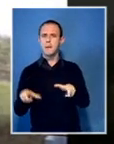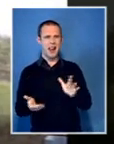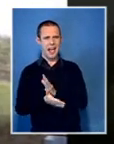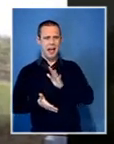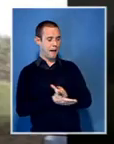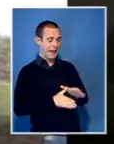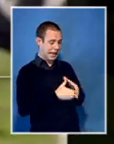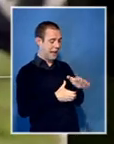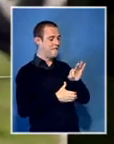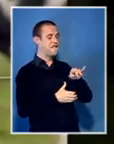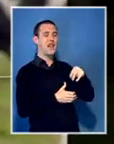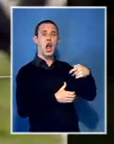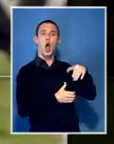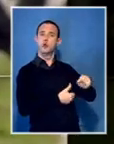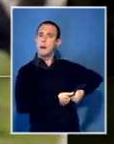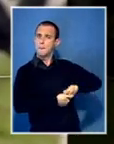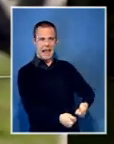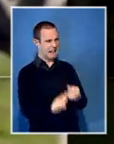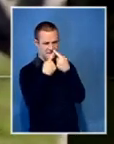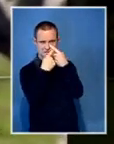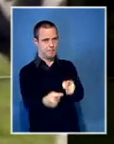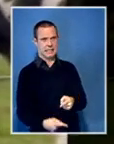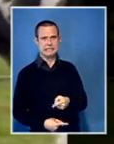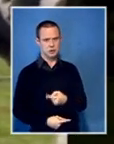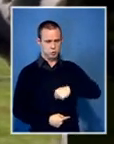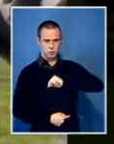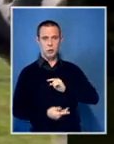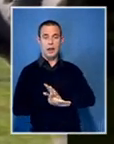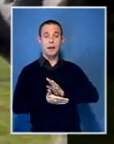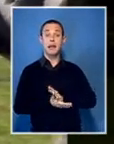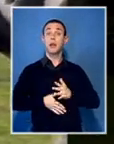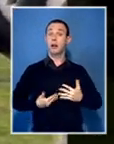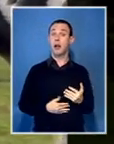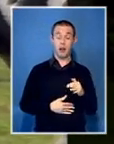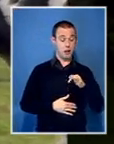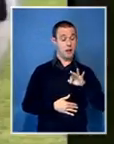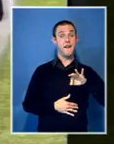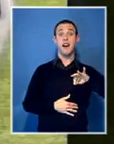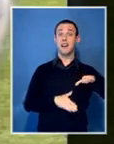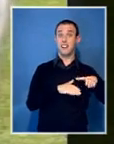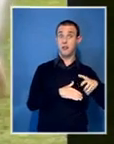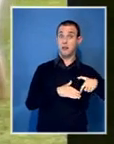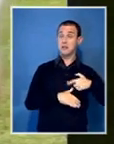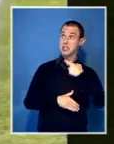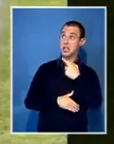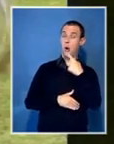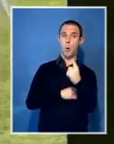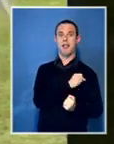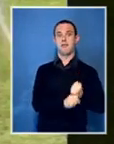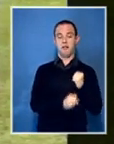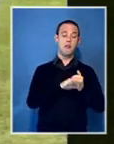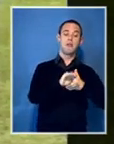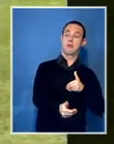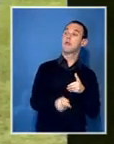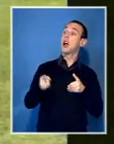the outcome as such. The Fingos have agreed to let the farmers lease the land from them for the next year. The Mfengu